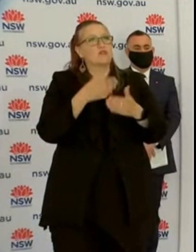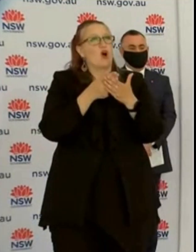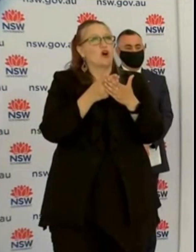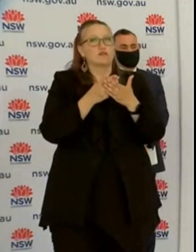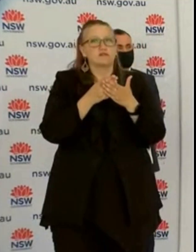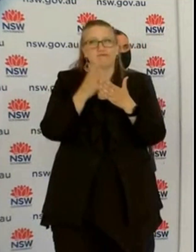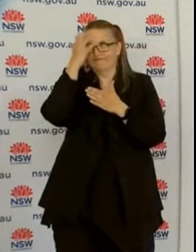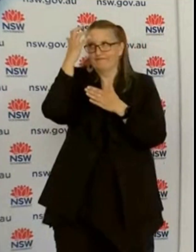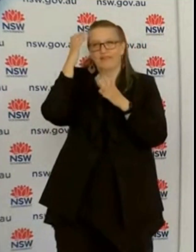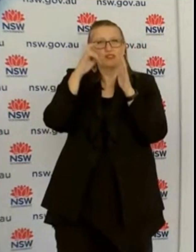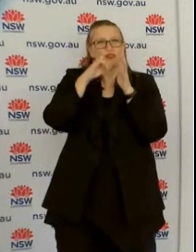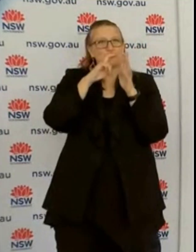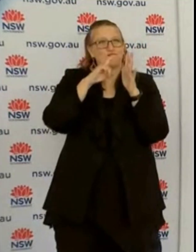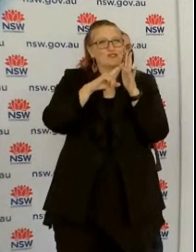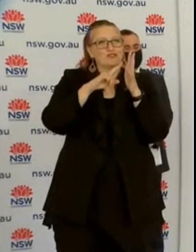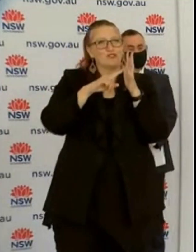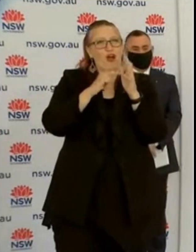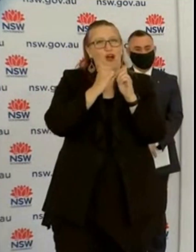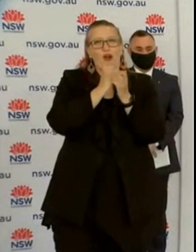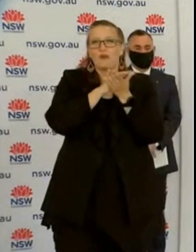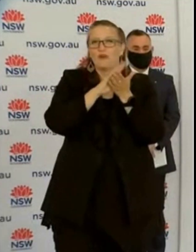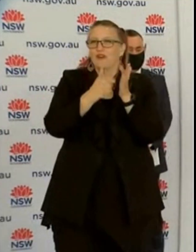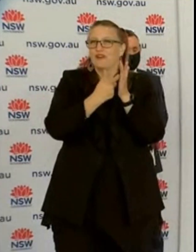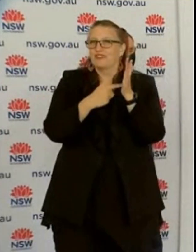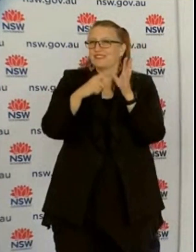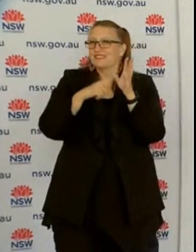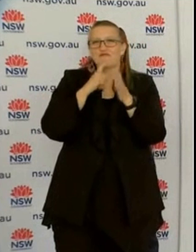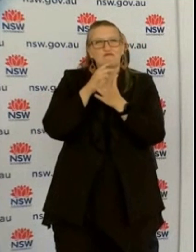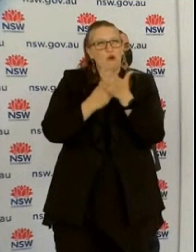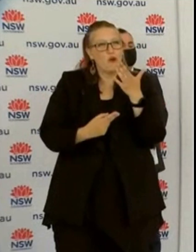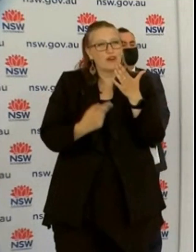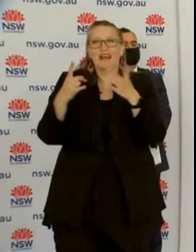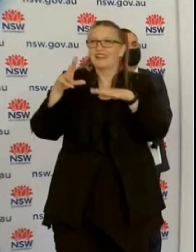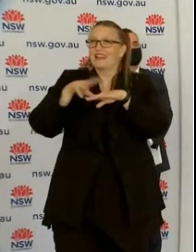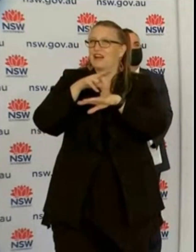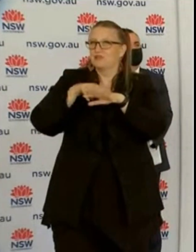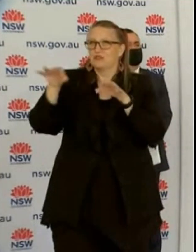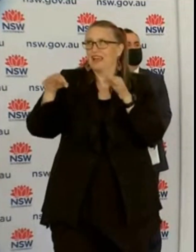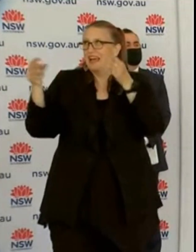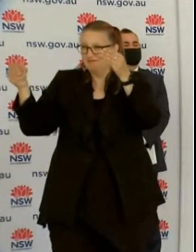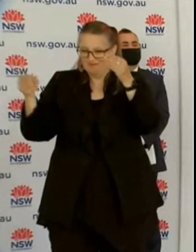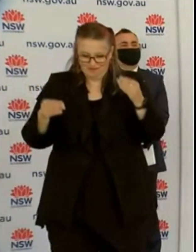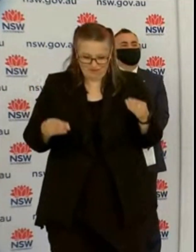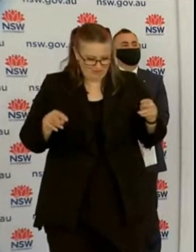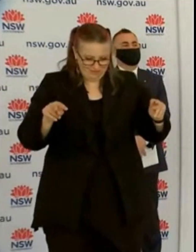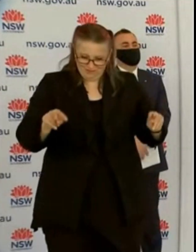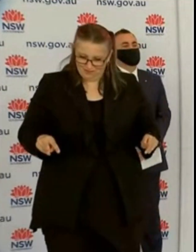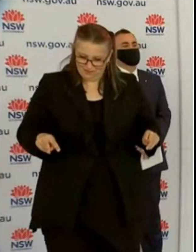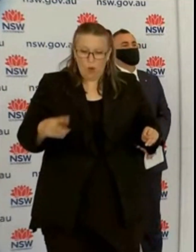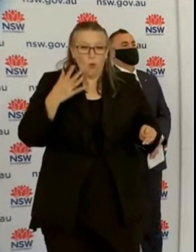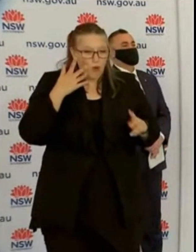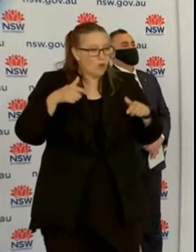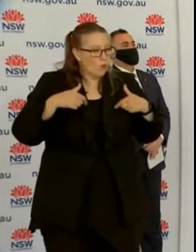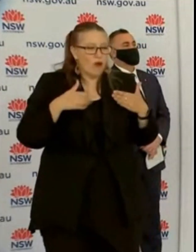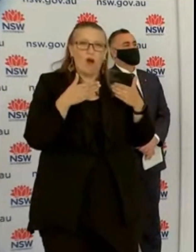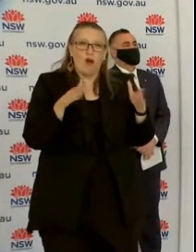Doherty research and the national plan, and we have to be very consistent with the national plan. And there are certain conditions of opening at 70%